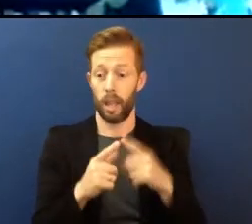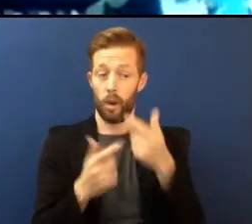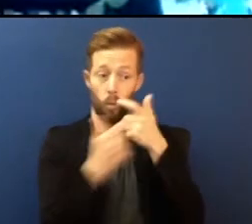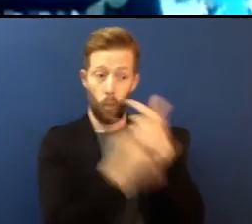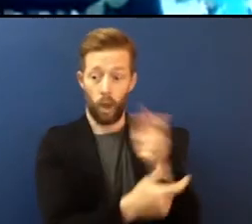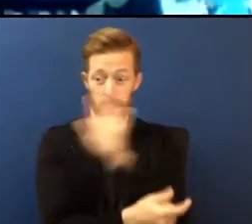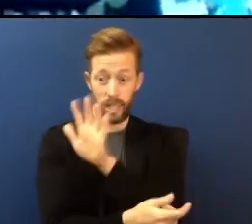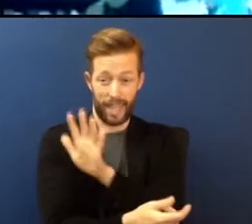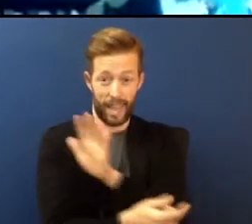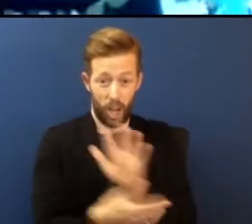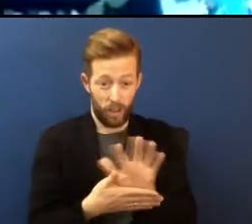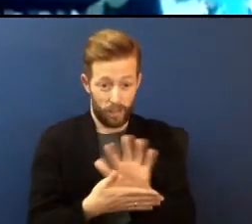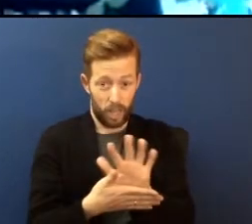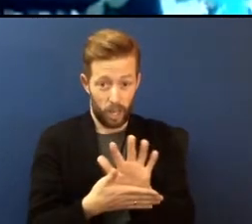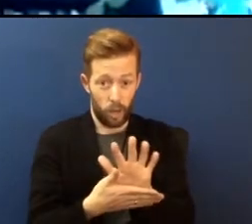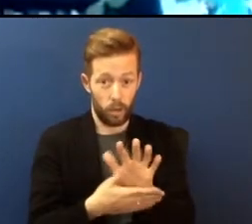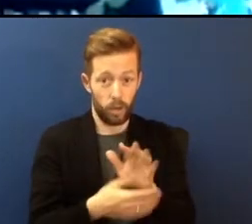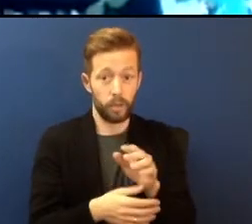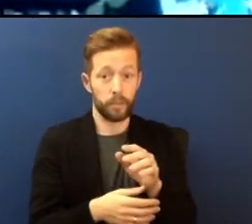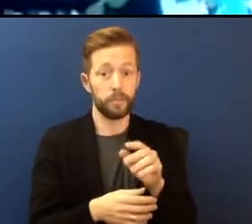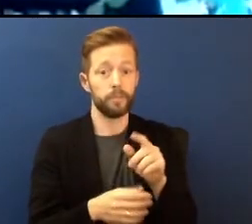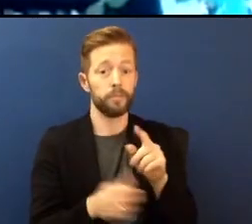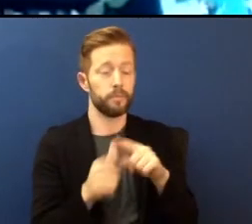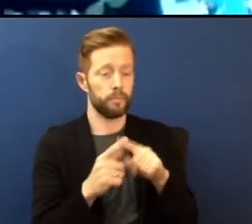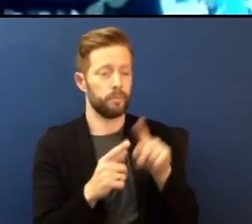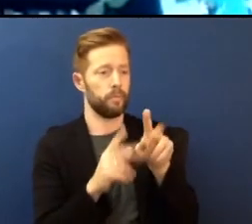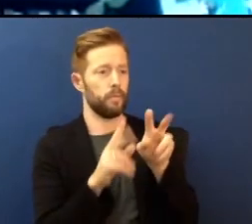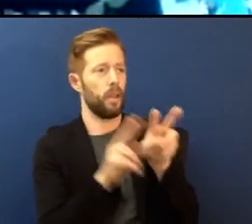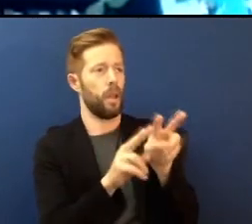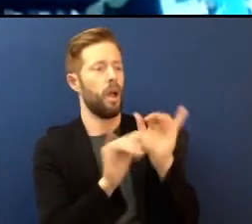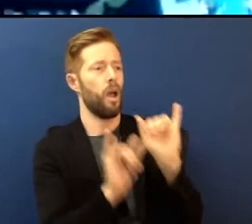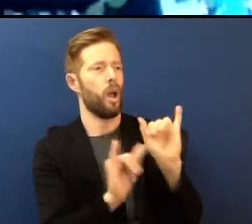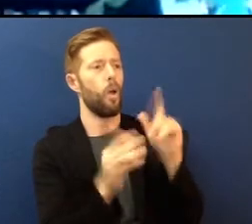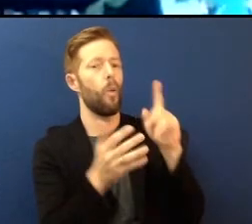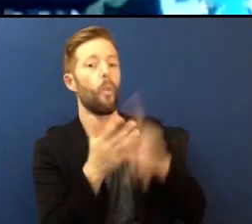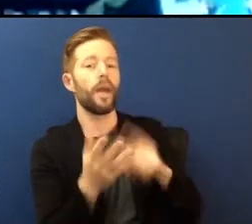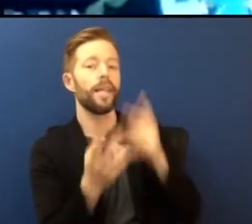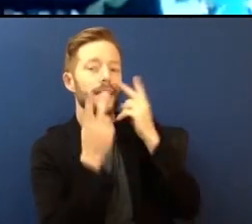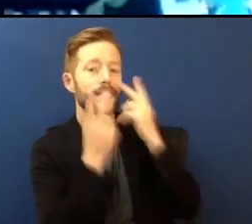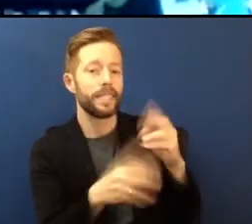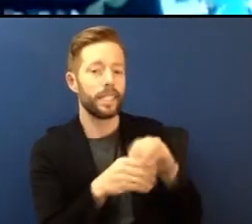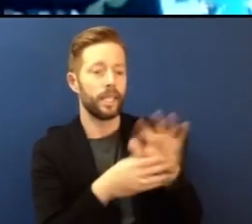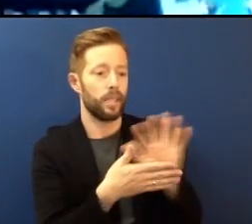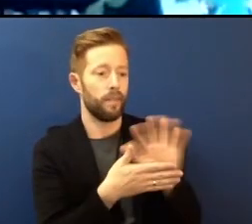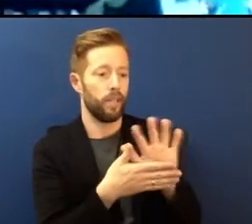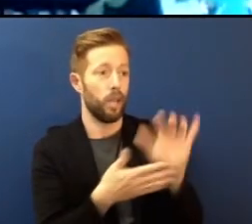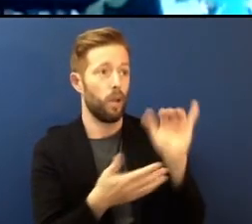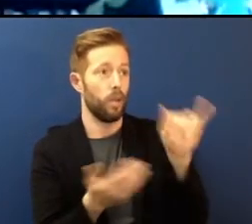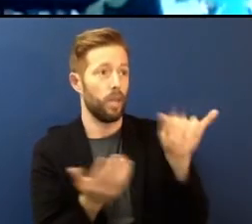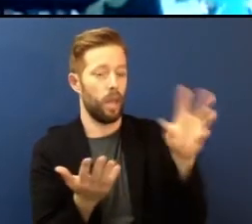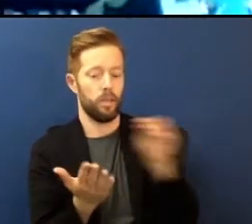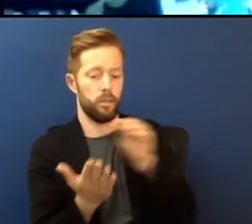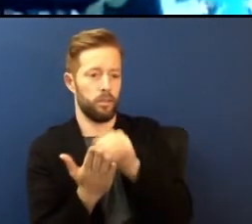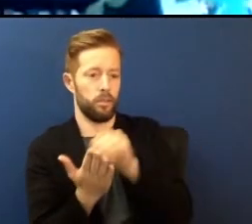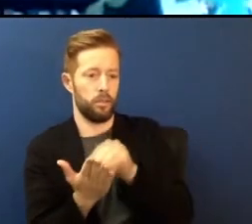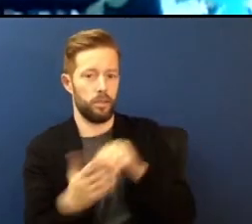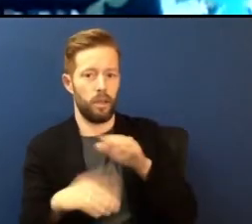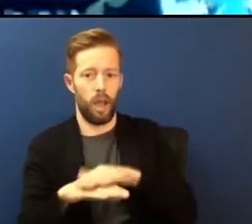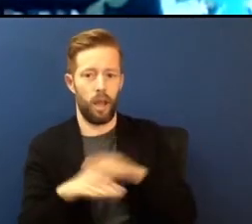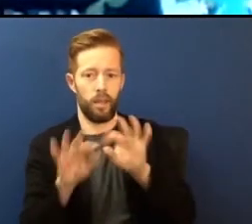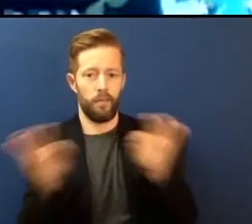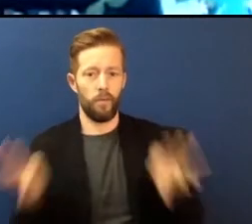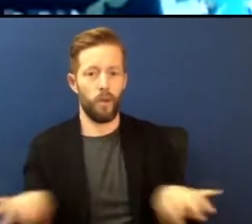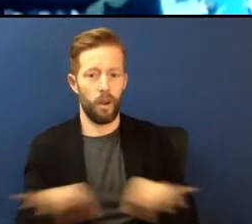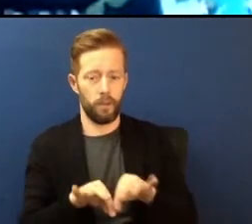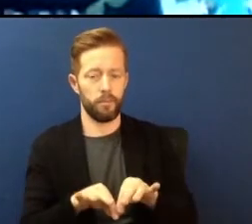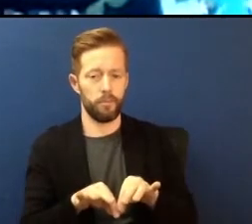then we ask them to watch their own video a few times and to back map what they see in the video onto this